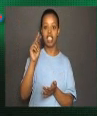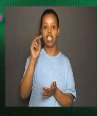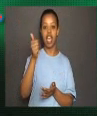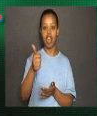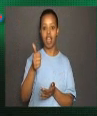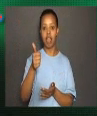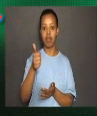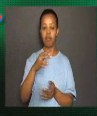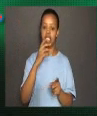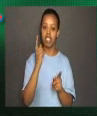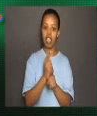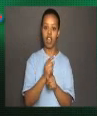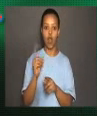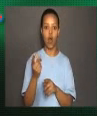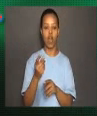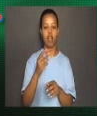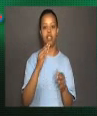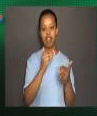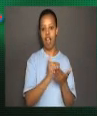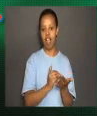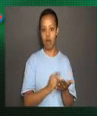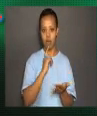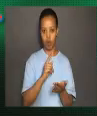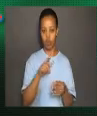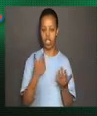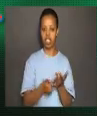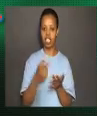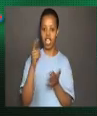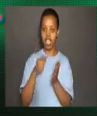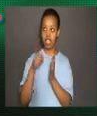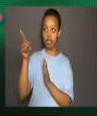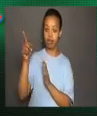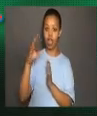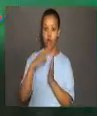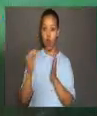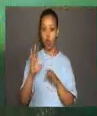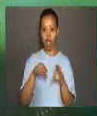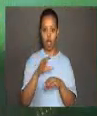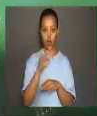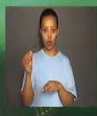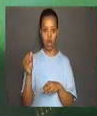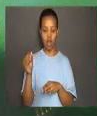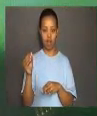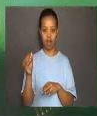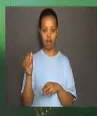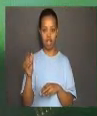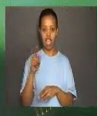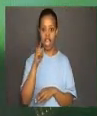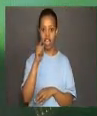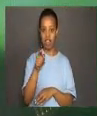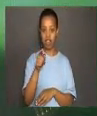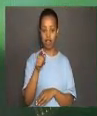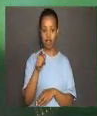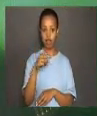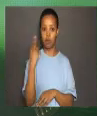DNA. Please make a working copy of the diagram. Then,